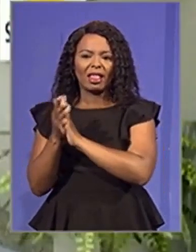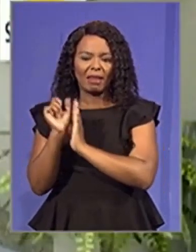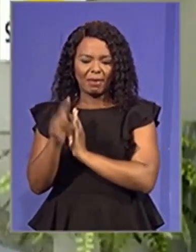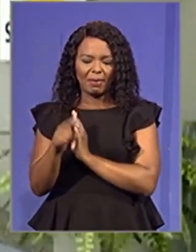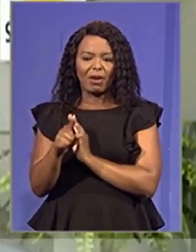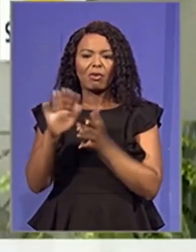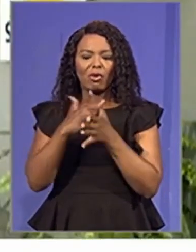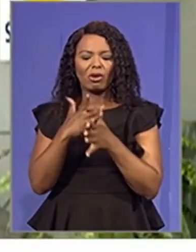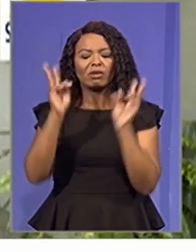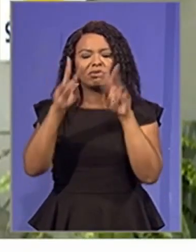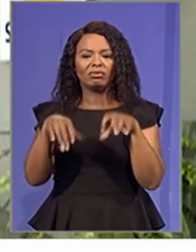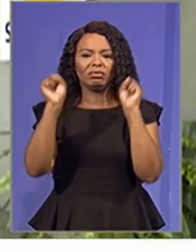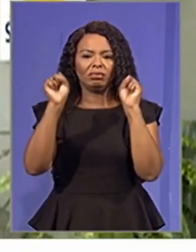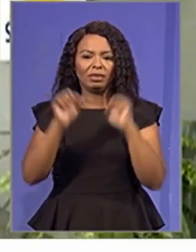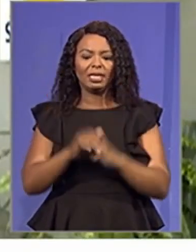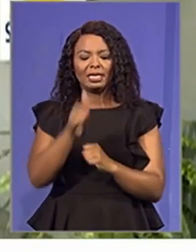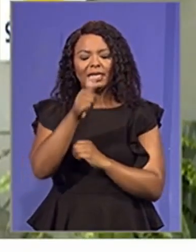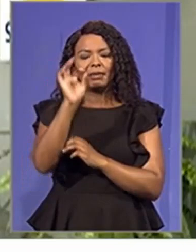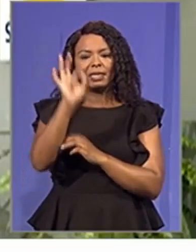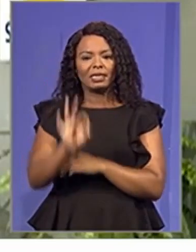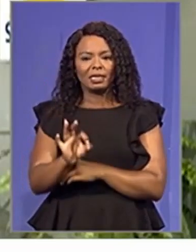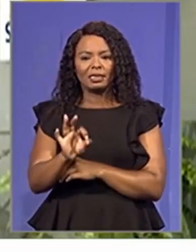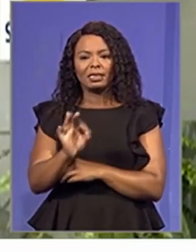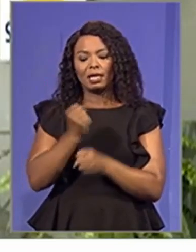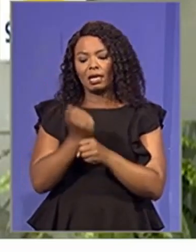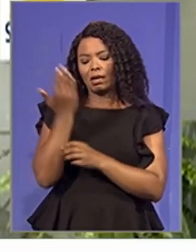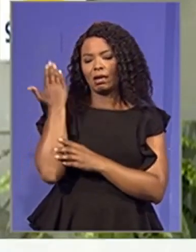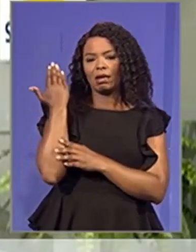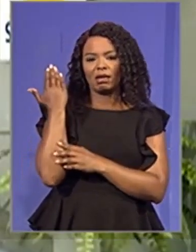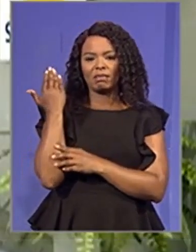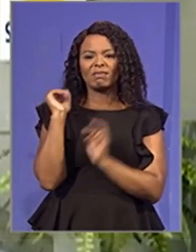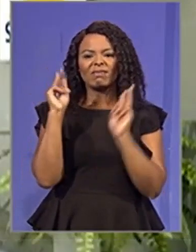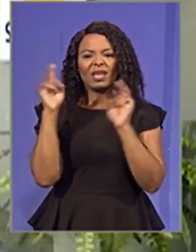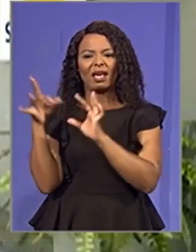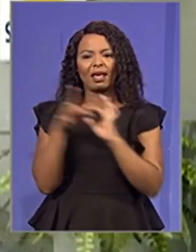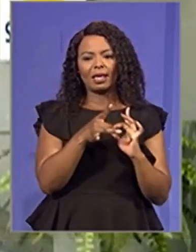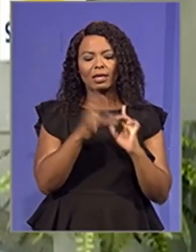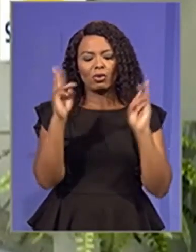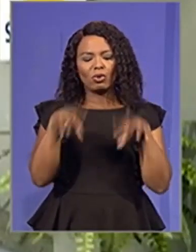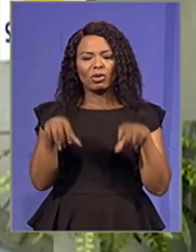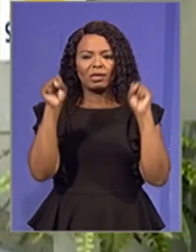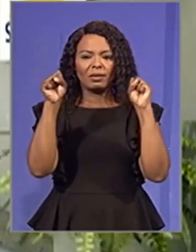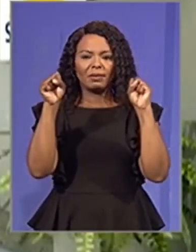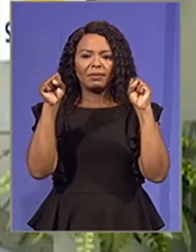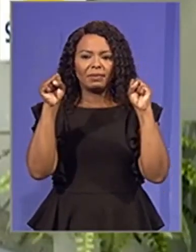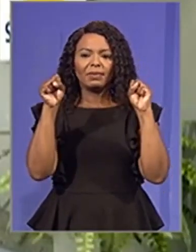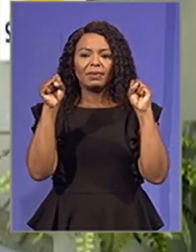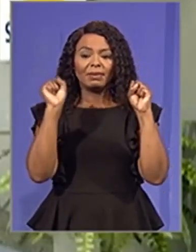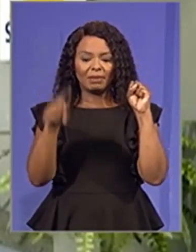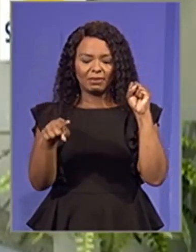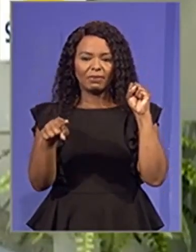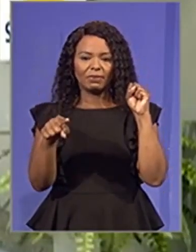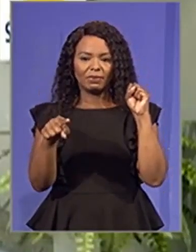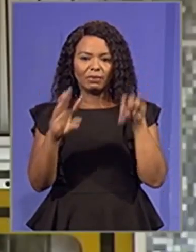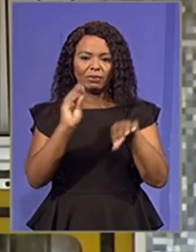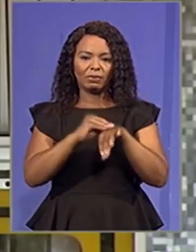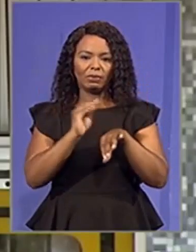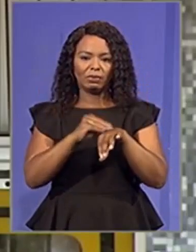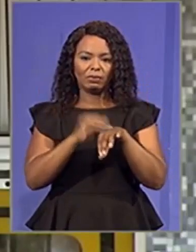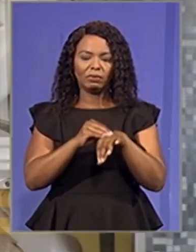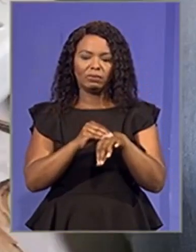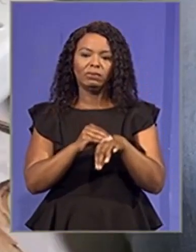about 60% of claims relating to appliances, relating to load shedding, and that results in power surge claims